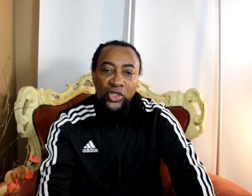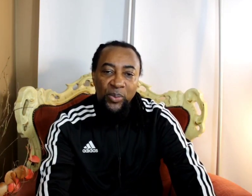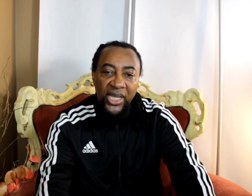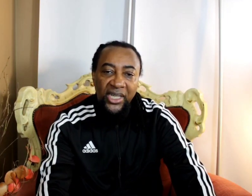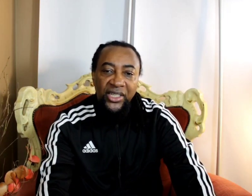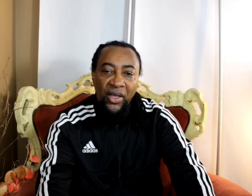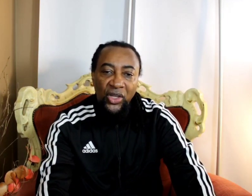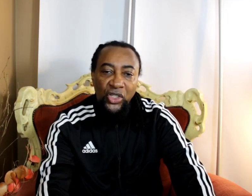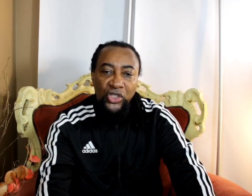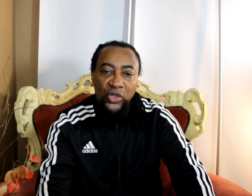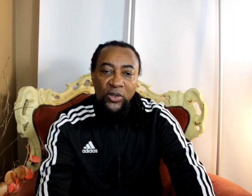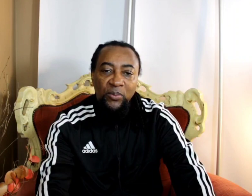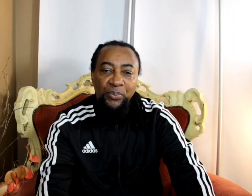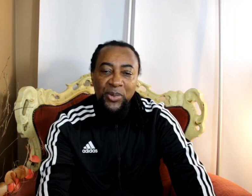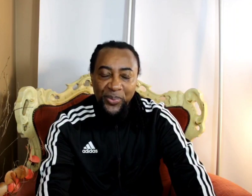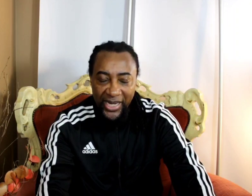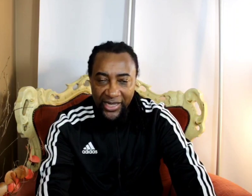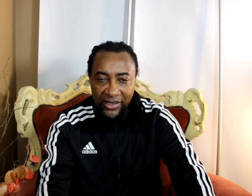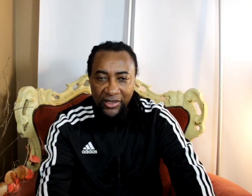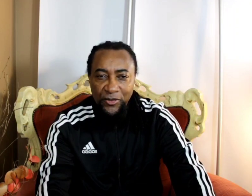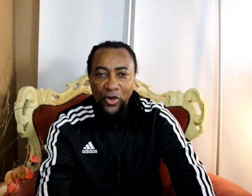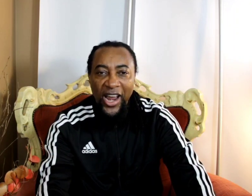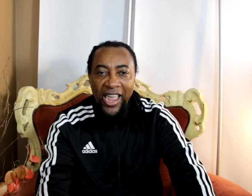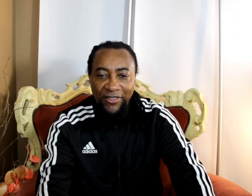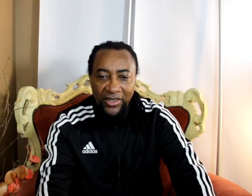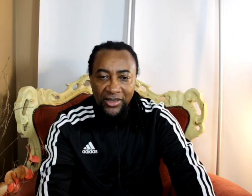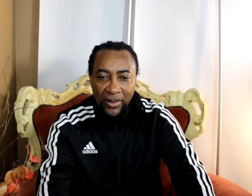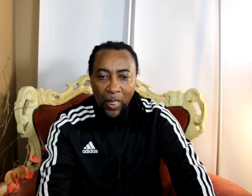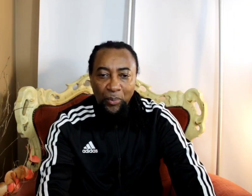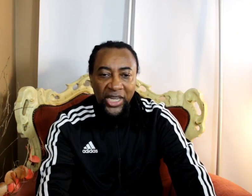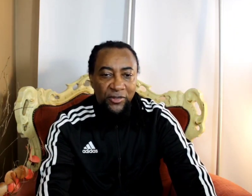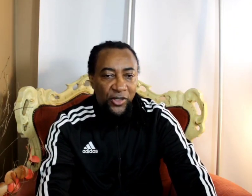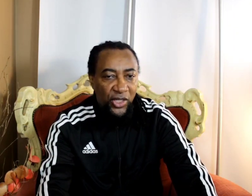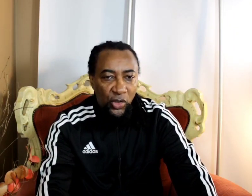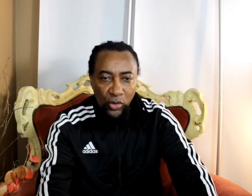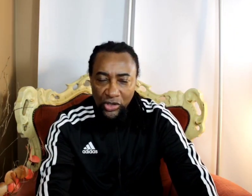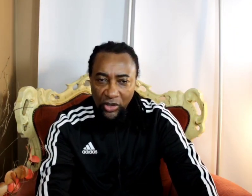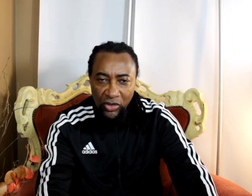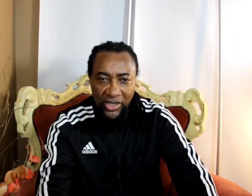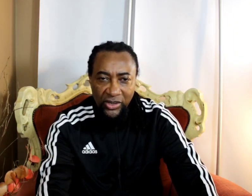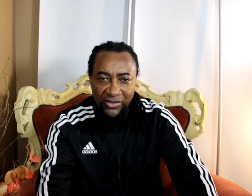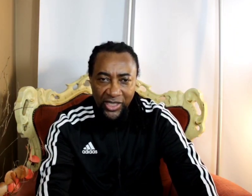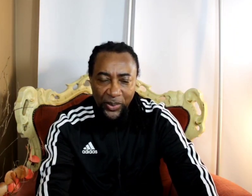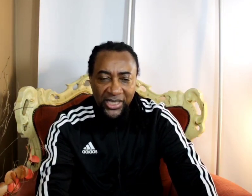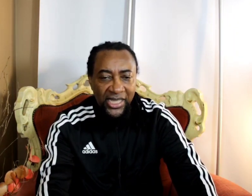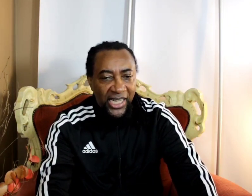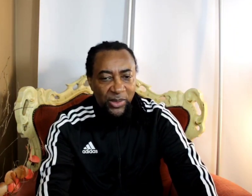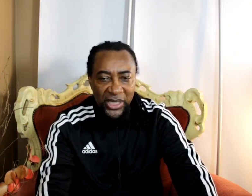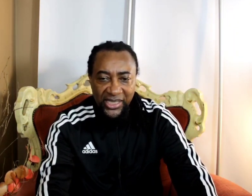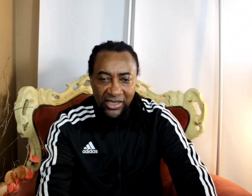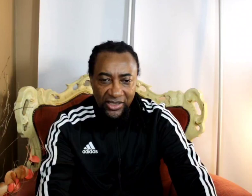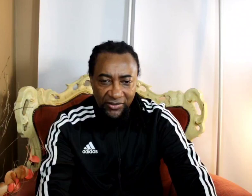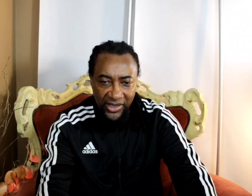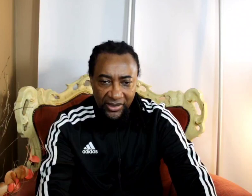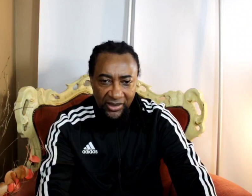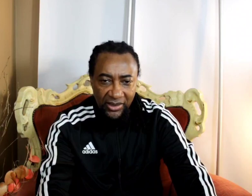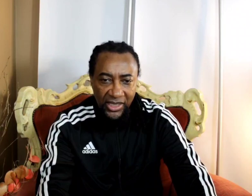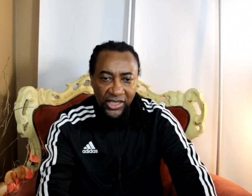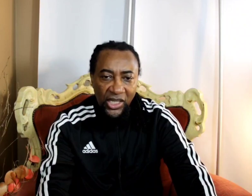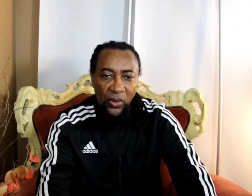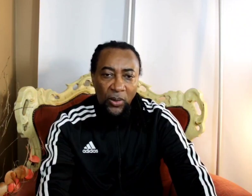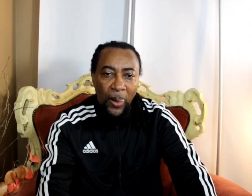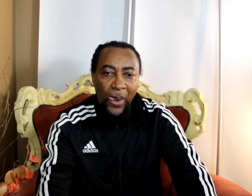funding. So Jamaica and other countries will be paying forever, paying for the loan to develop it and the maintenance of